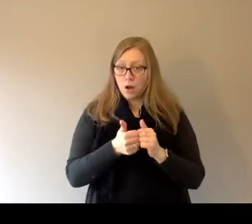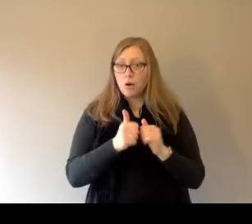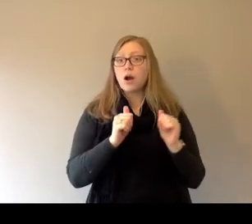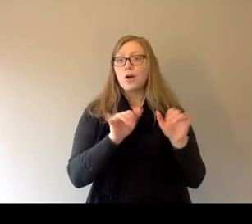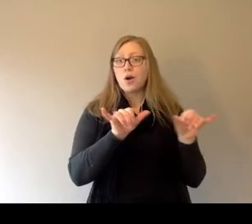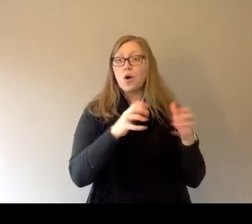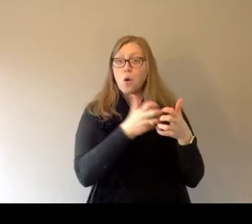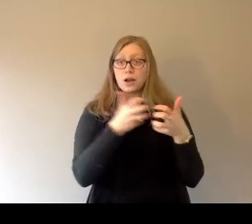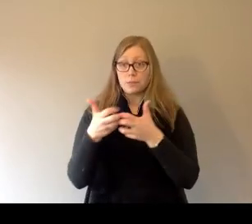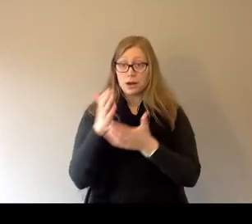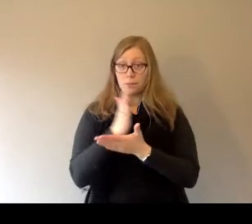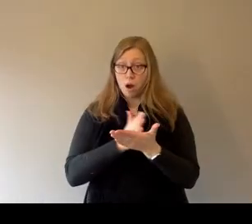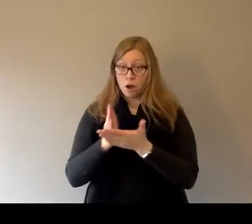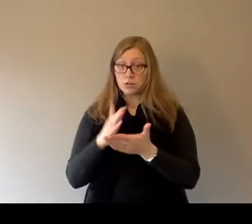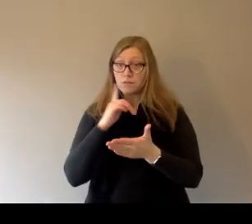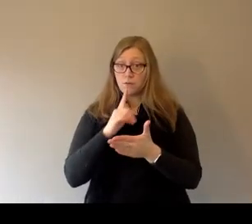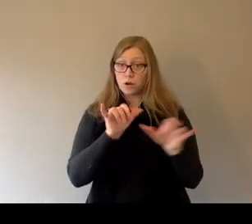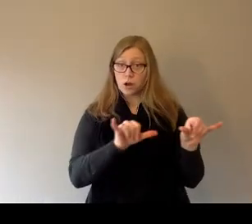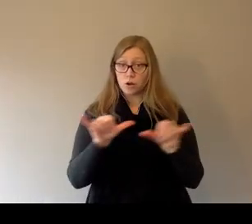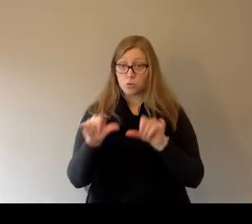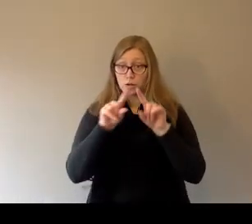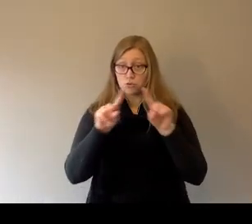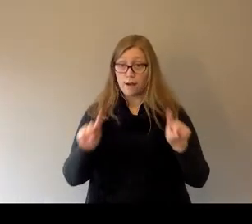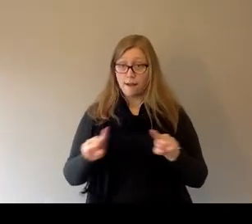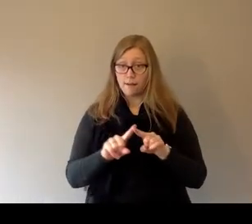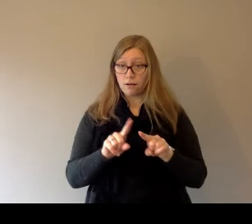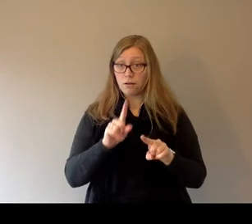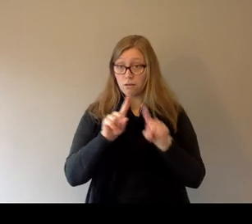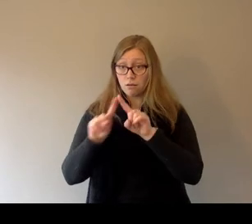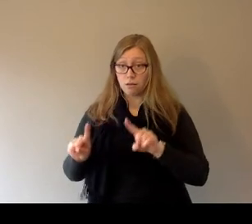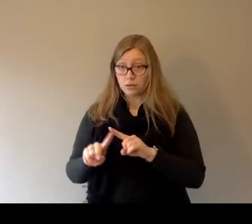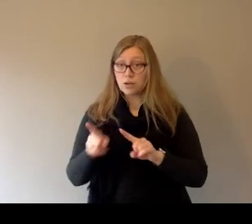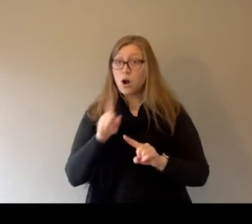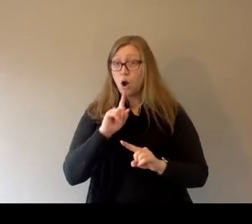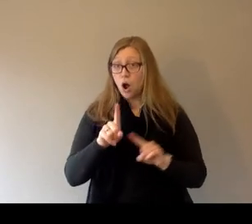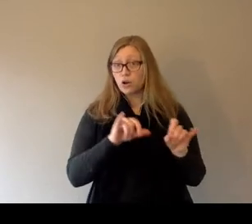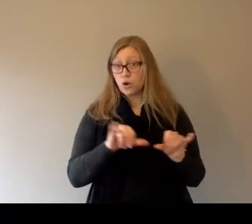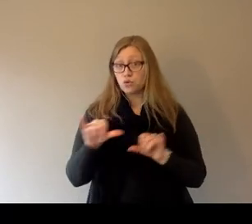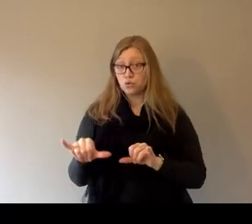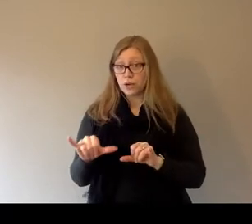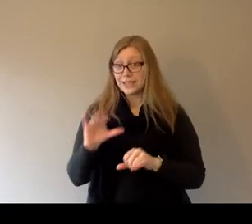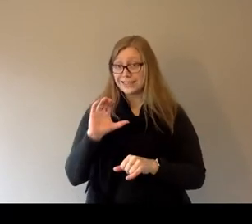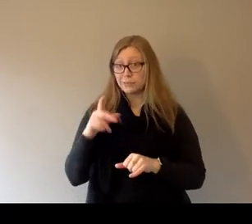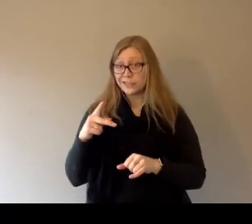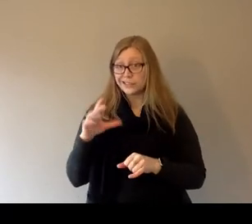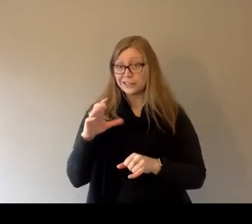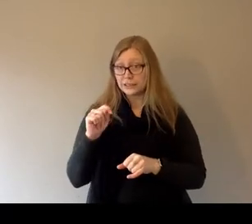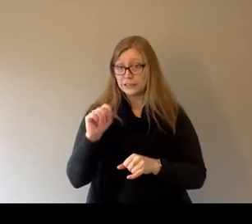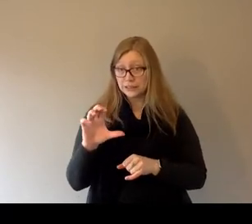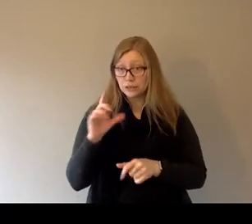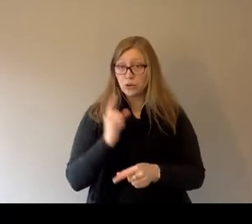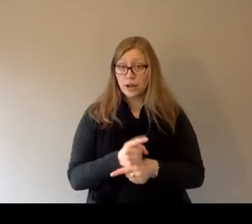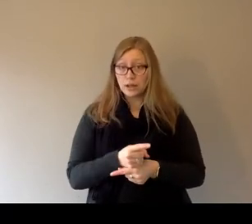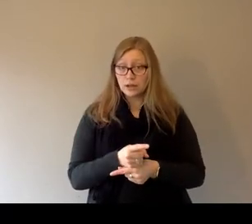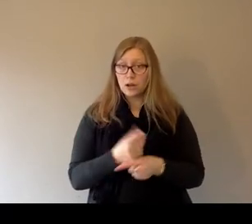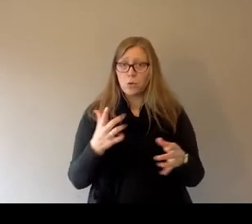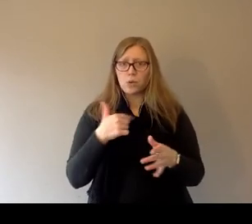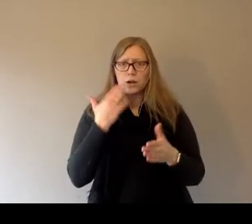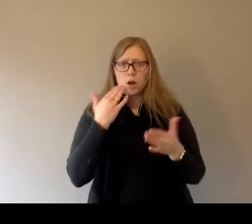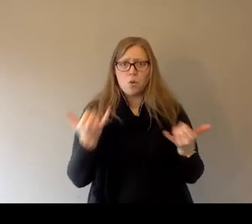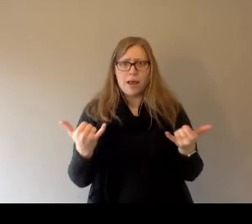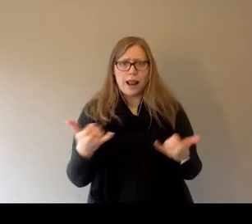congruent triangles are congruent. So what do we know about these triangles right now? Well,